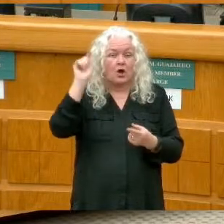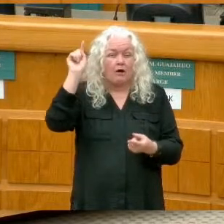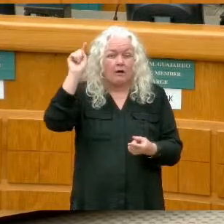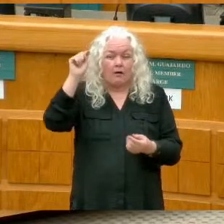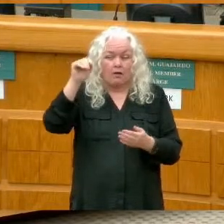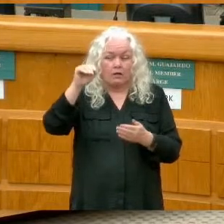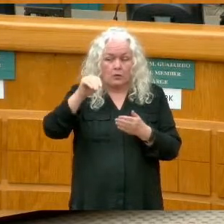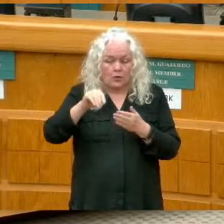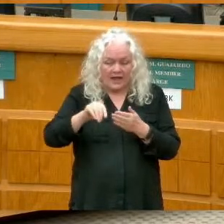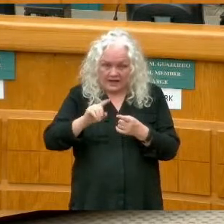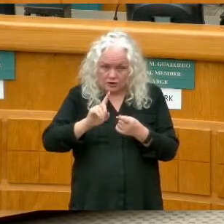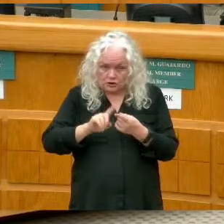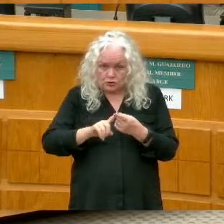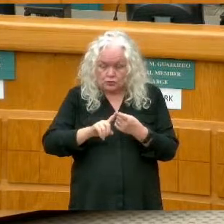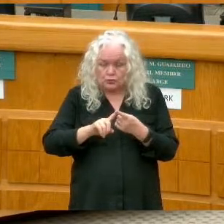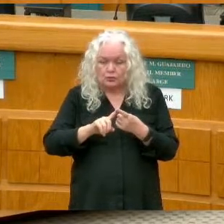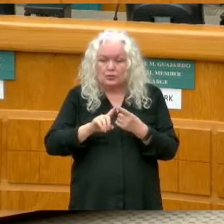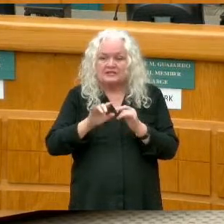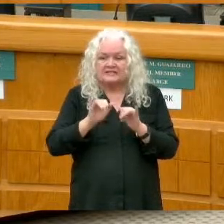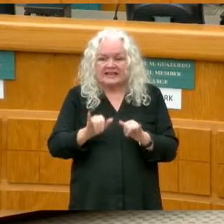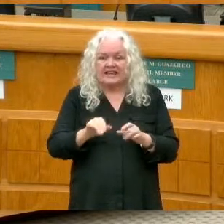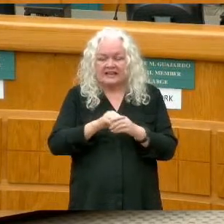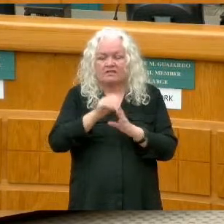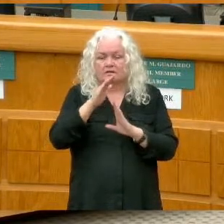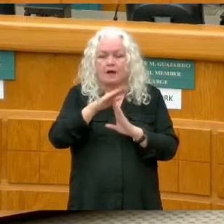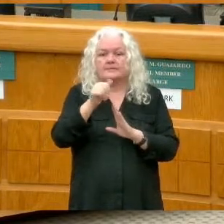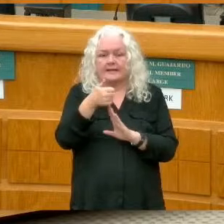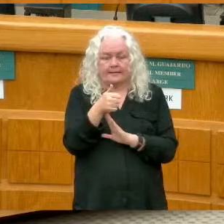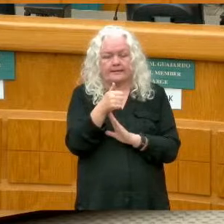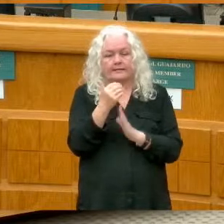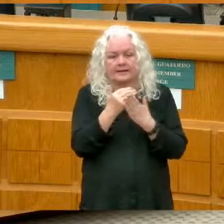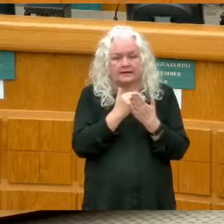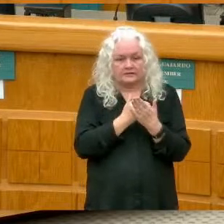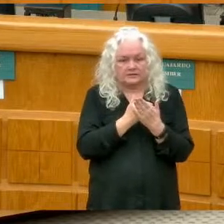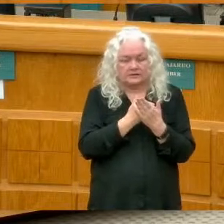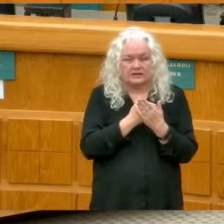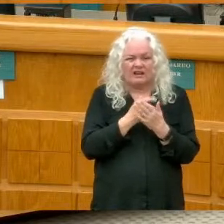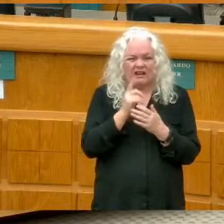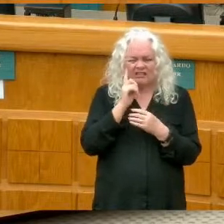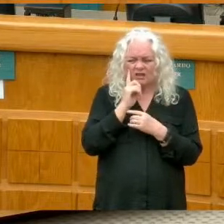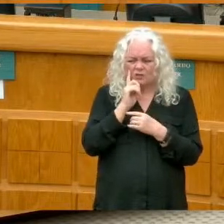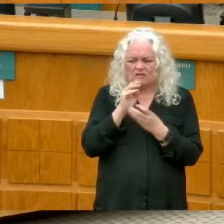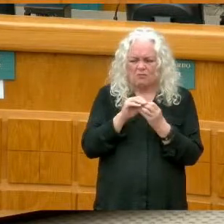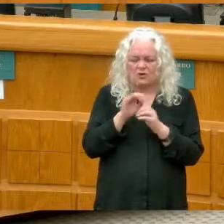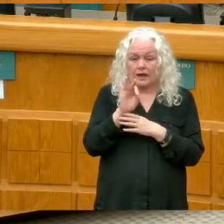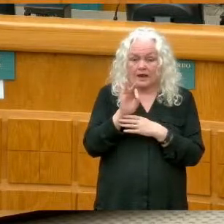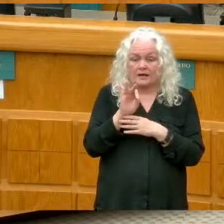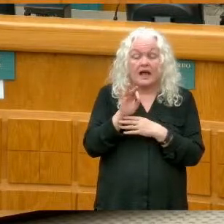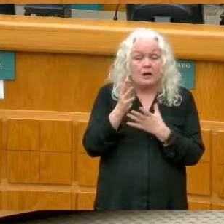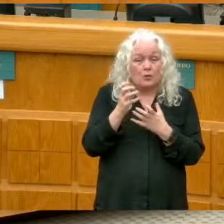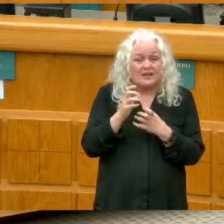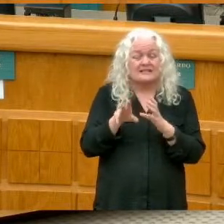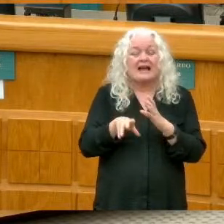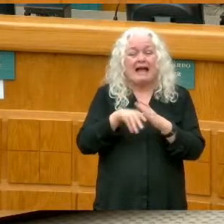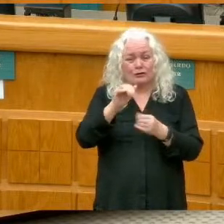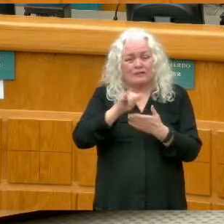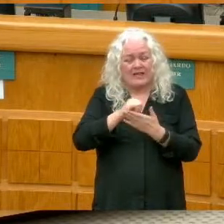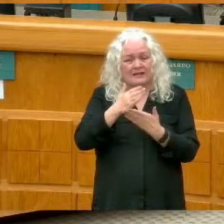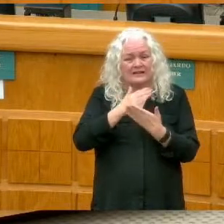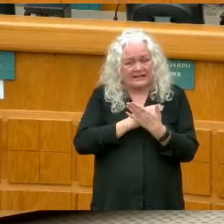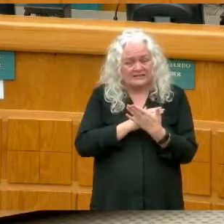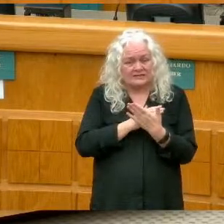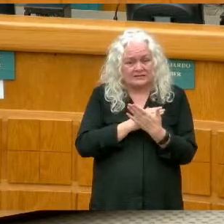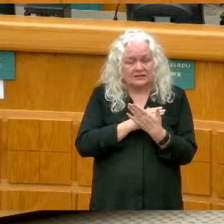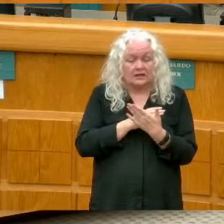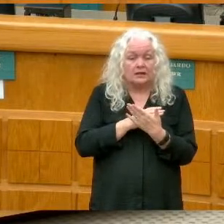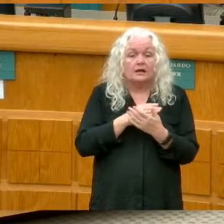way to just staying in this top 10 list, and we're, I think, number 9. So I'd like to get us out of this top 10 list,